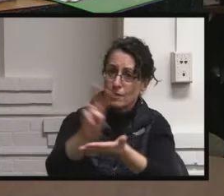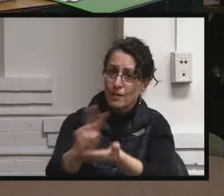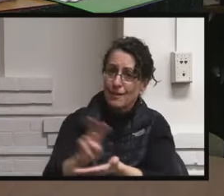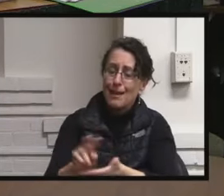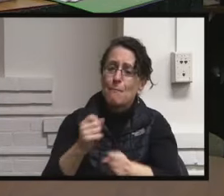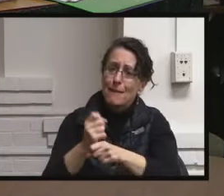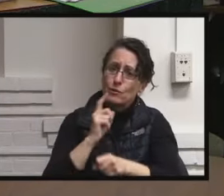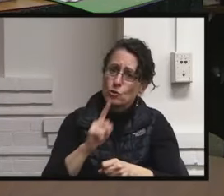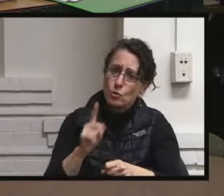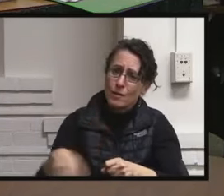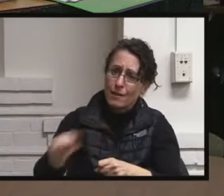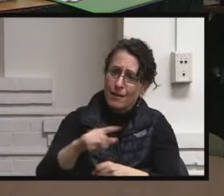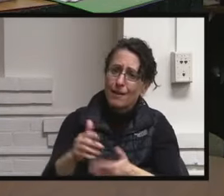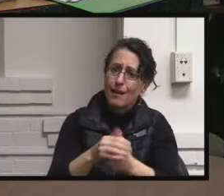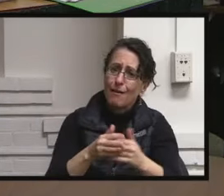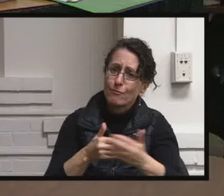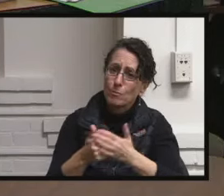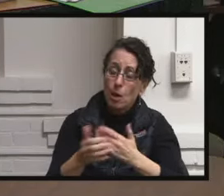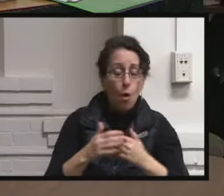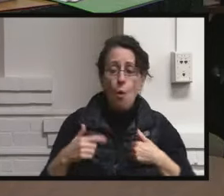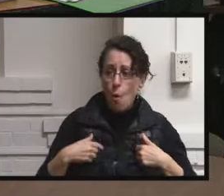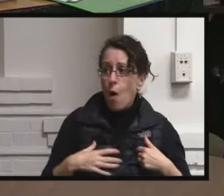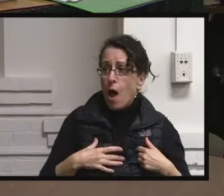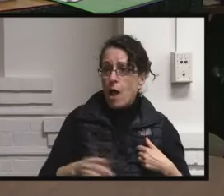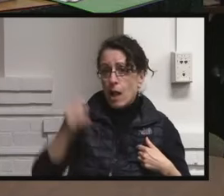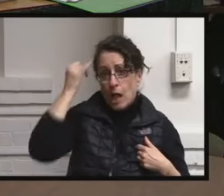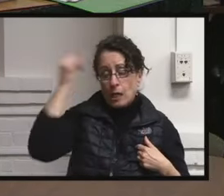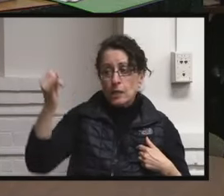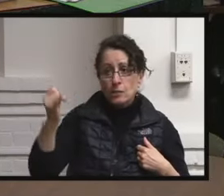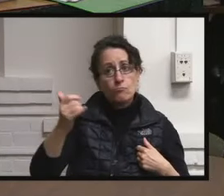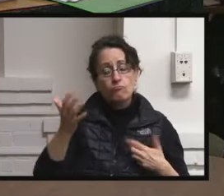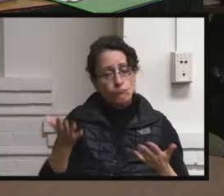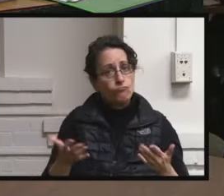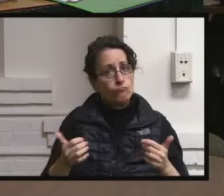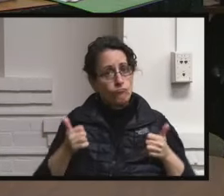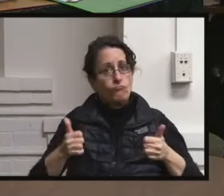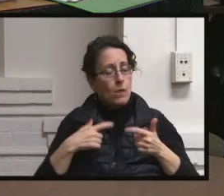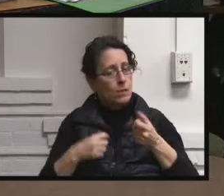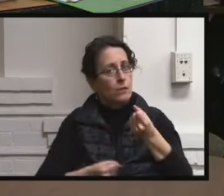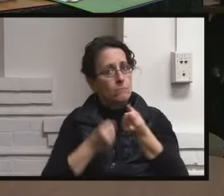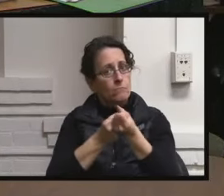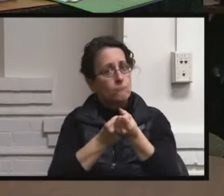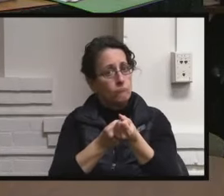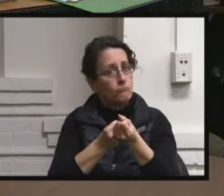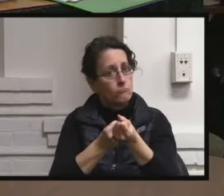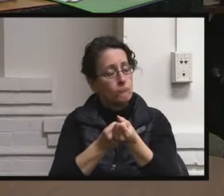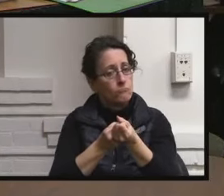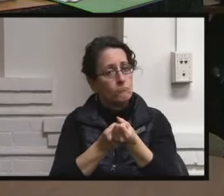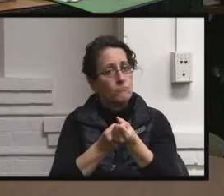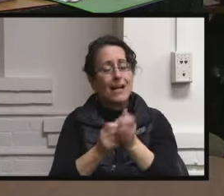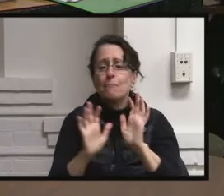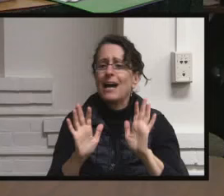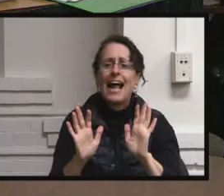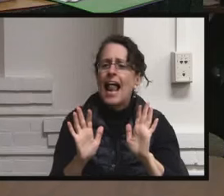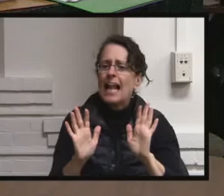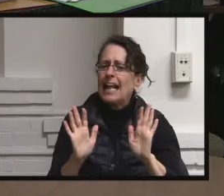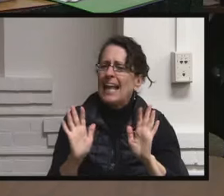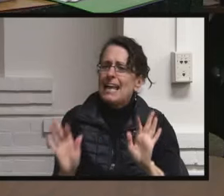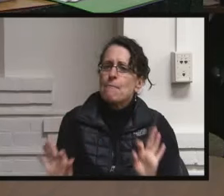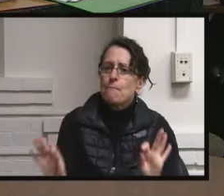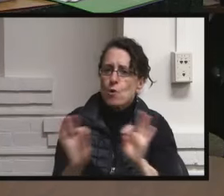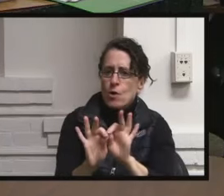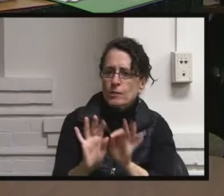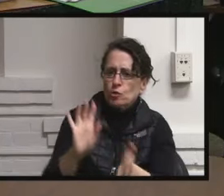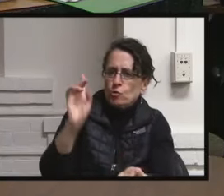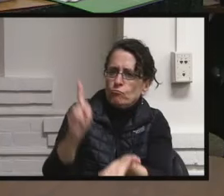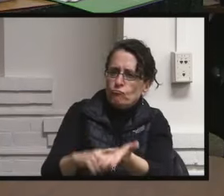I agree. I think it's the right way to go, just from my own thinking about it. I do really think it's